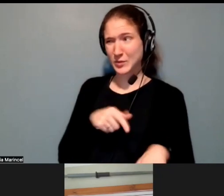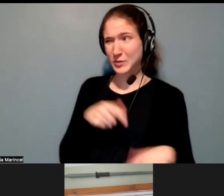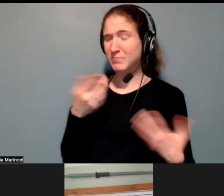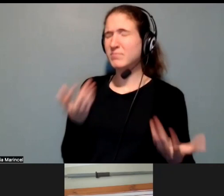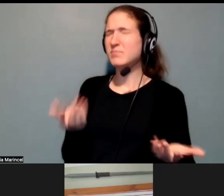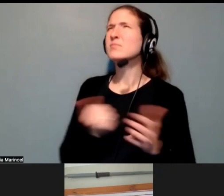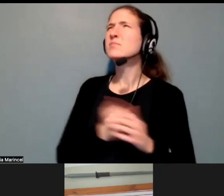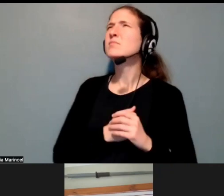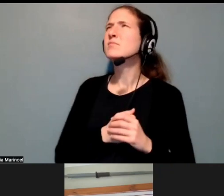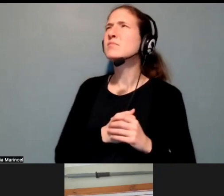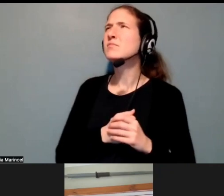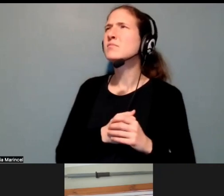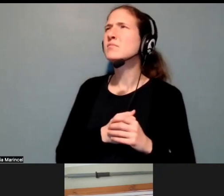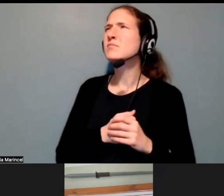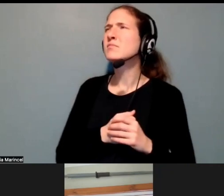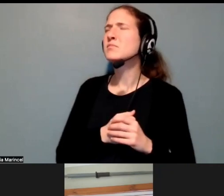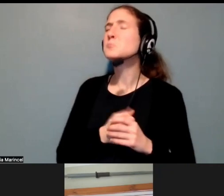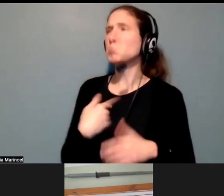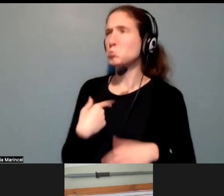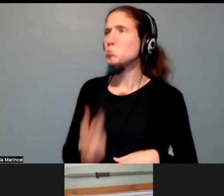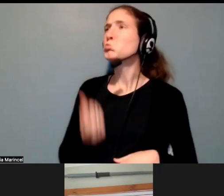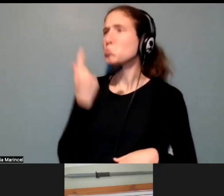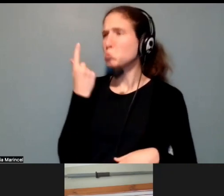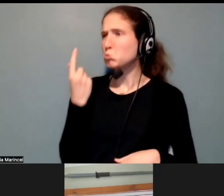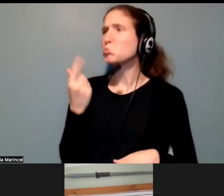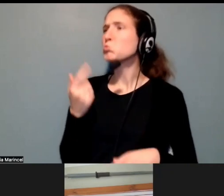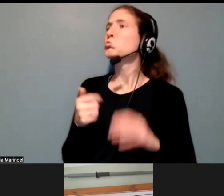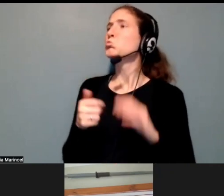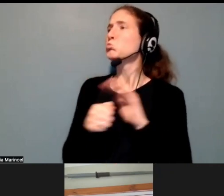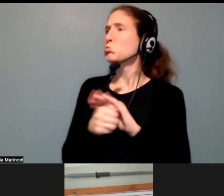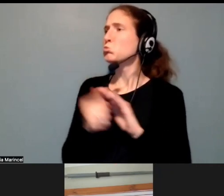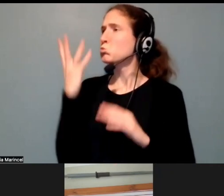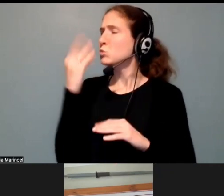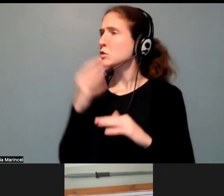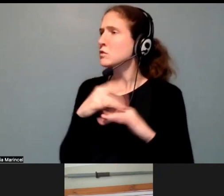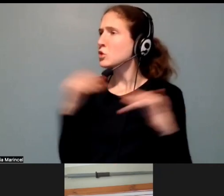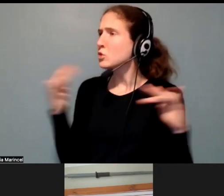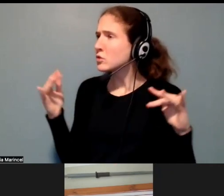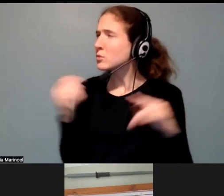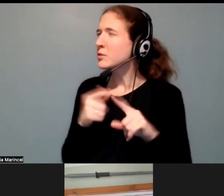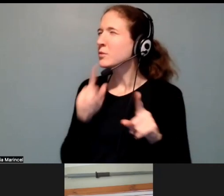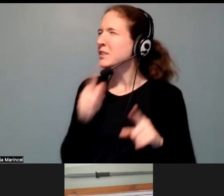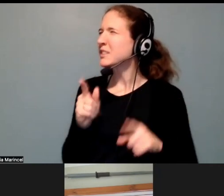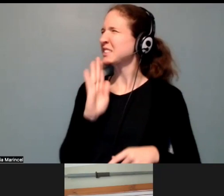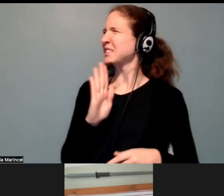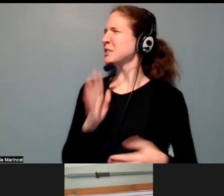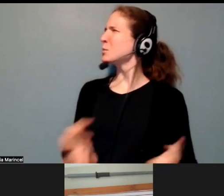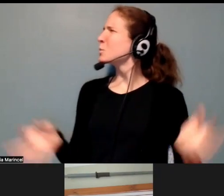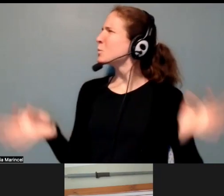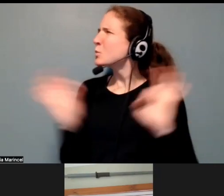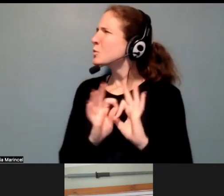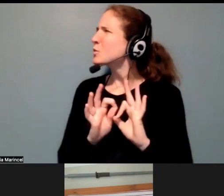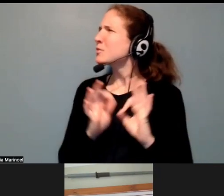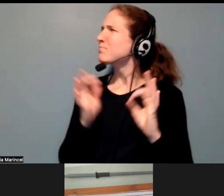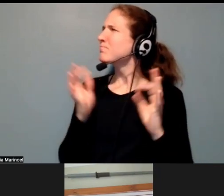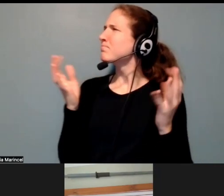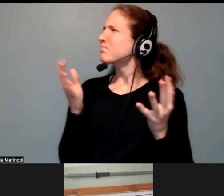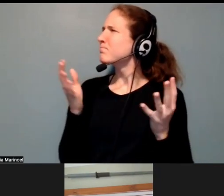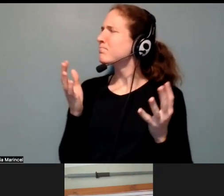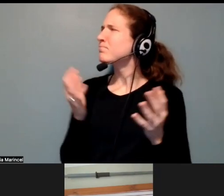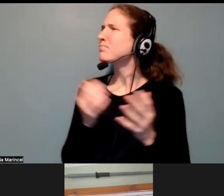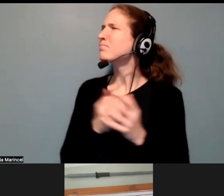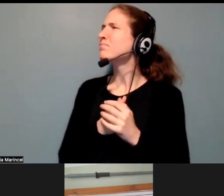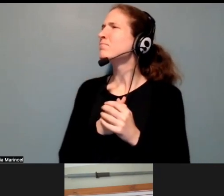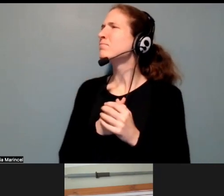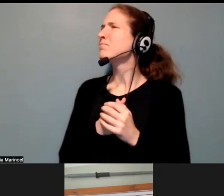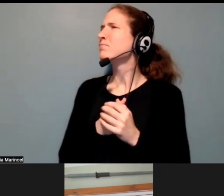Besides the beauty and the diversity, what is the importance of a turtle? Yeah, well, it's not a dumb question.